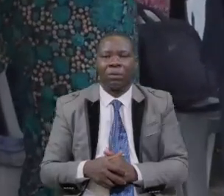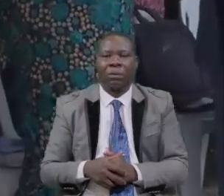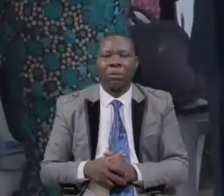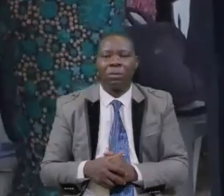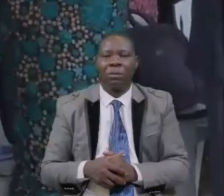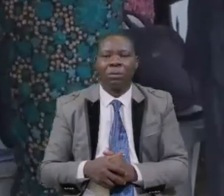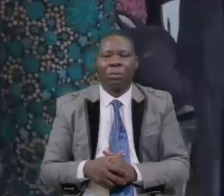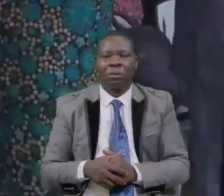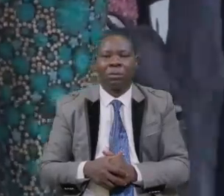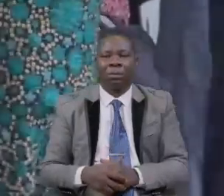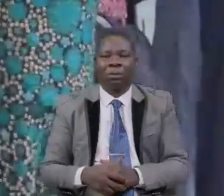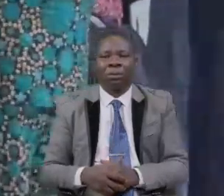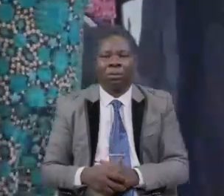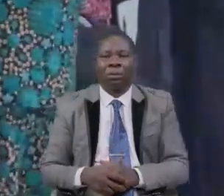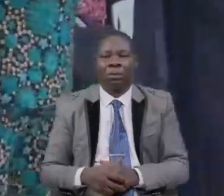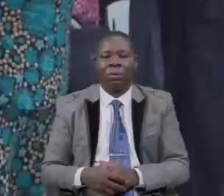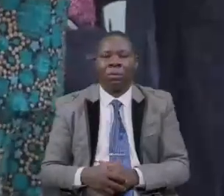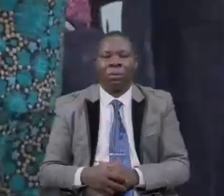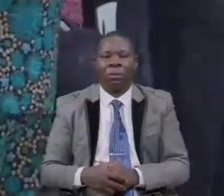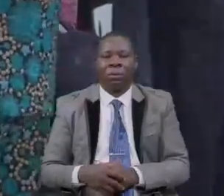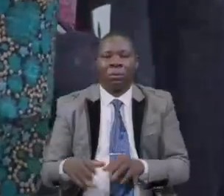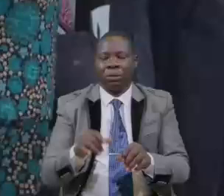Did you notice the conversion of the man